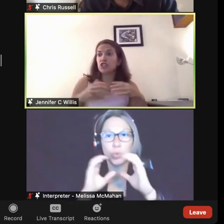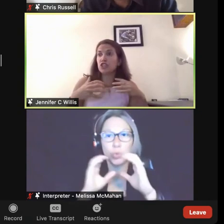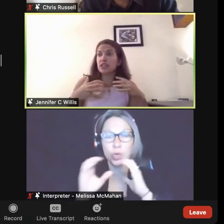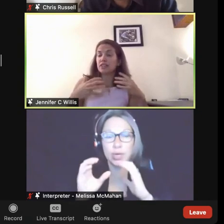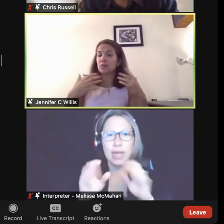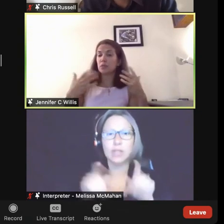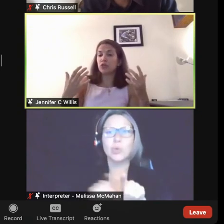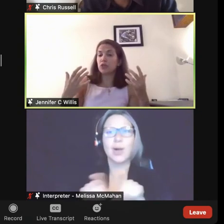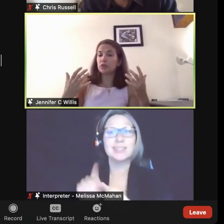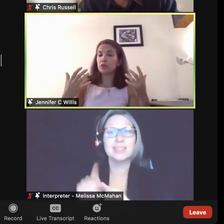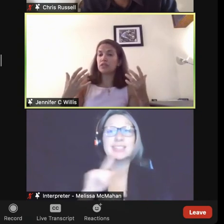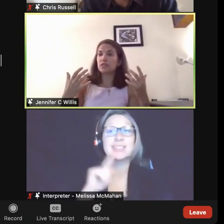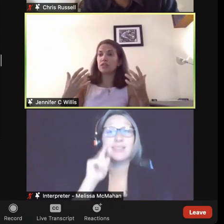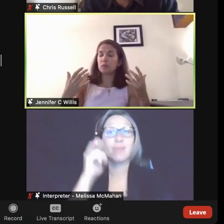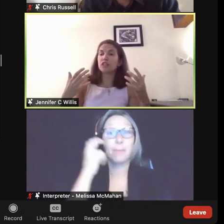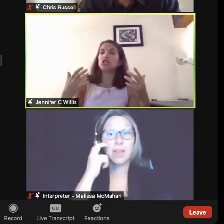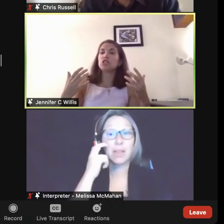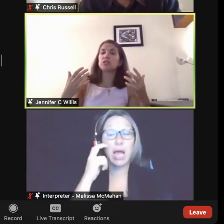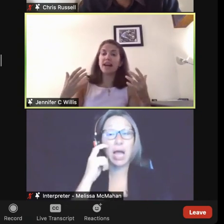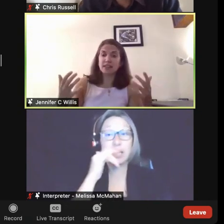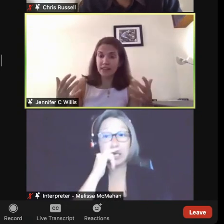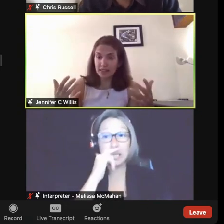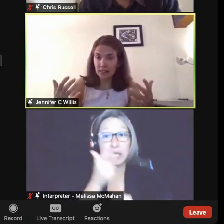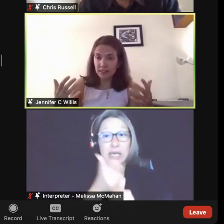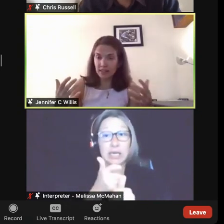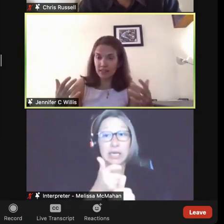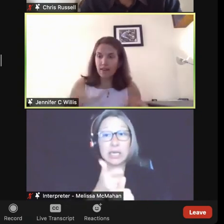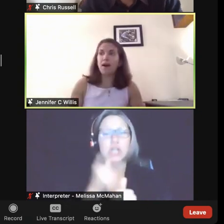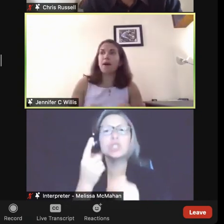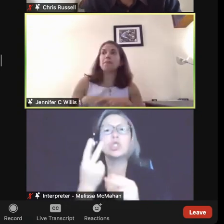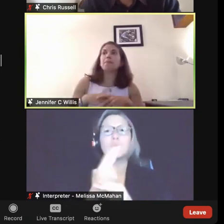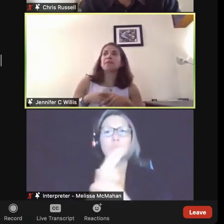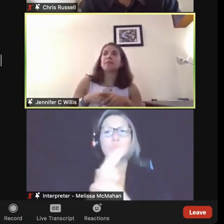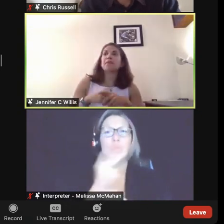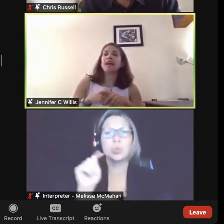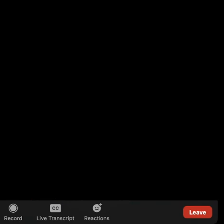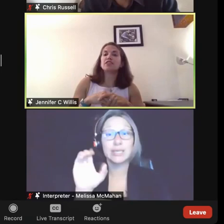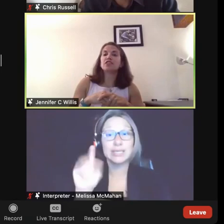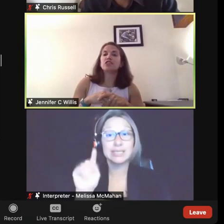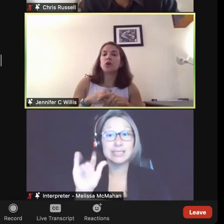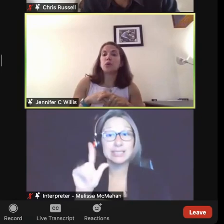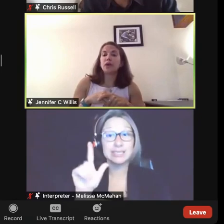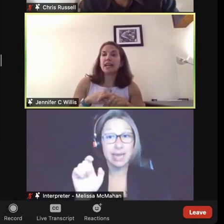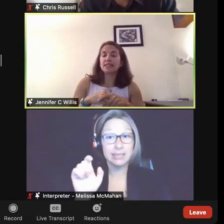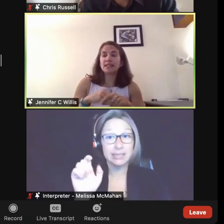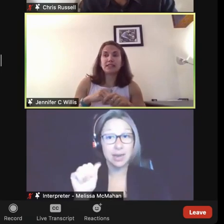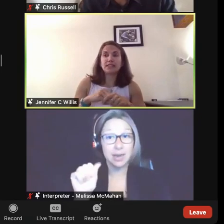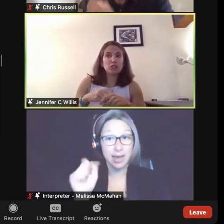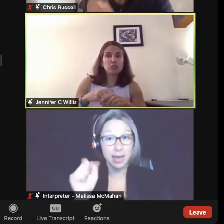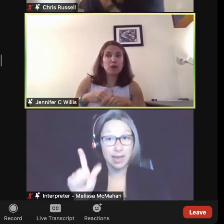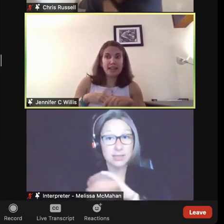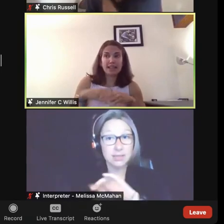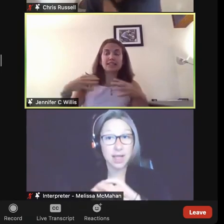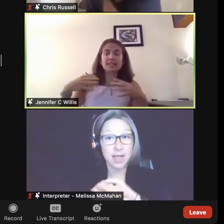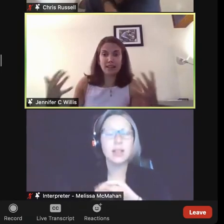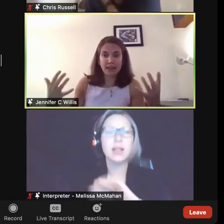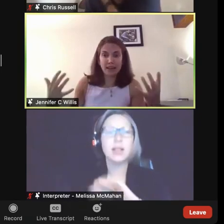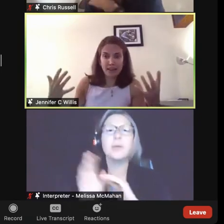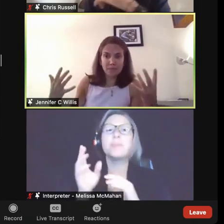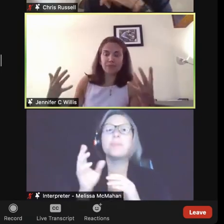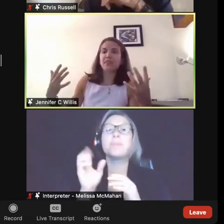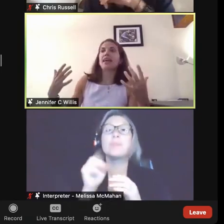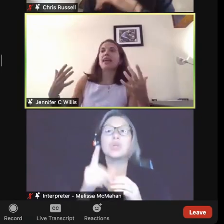kid, she is someone that is beginning to use tactile ASL. And so isn't necessarily